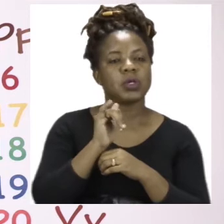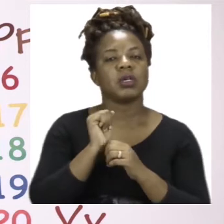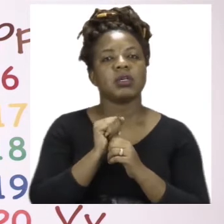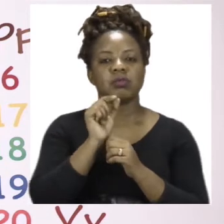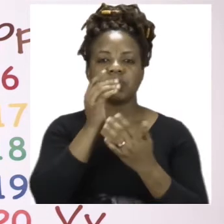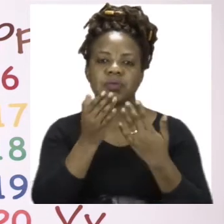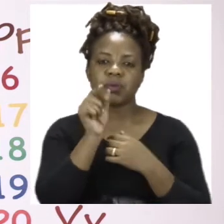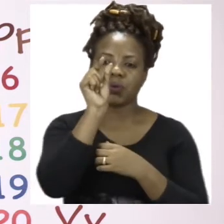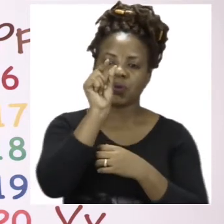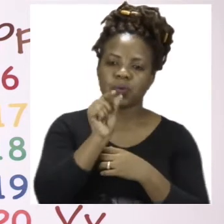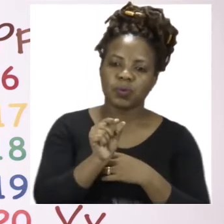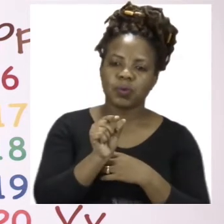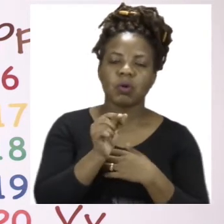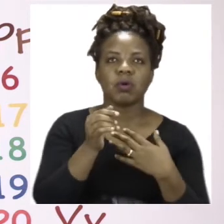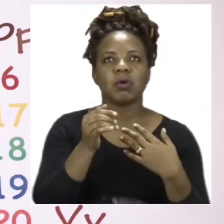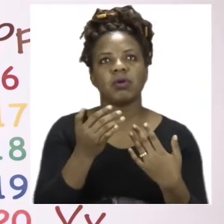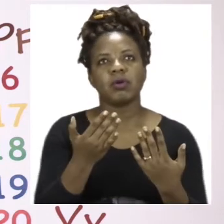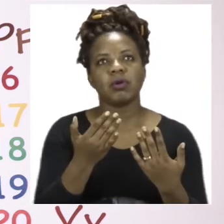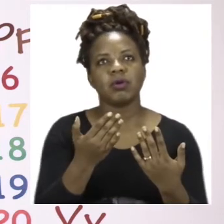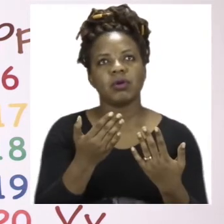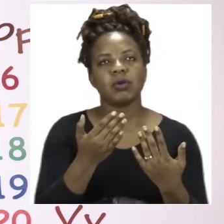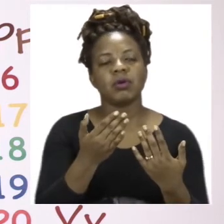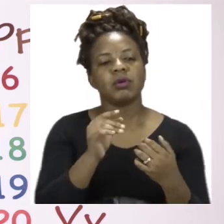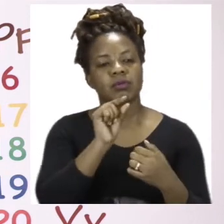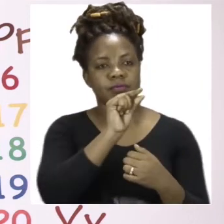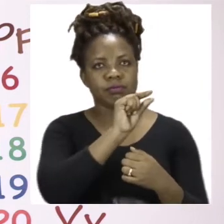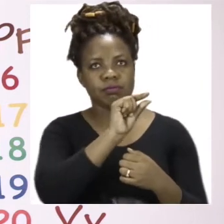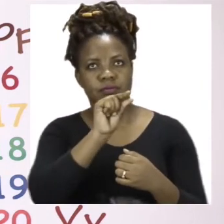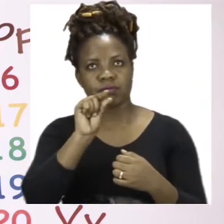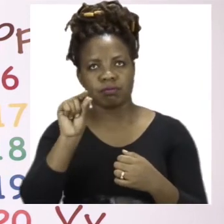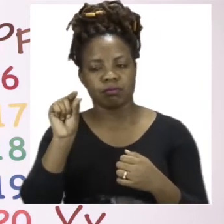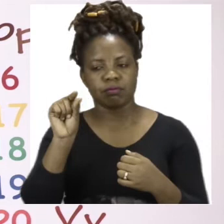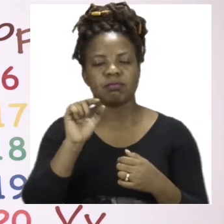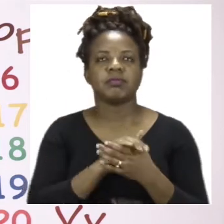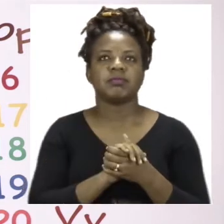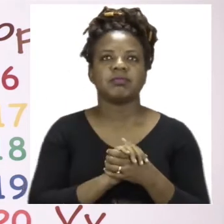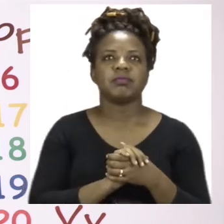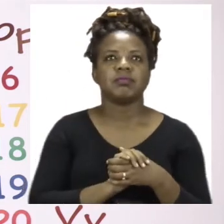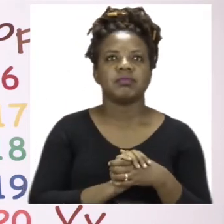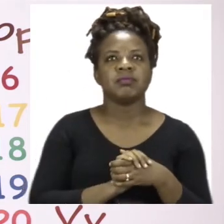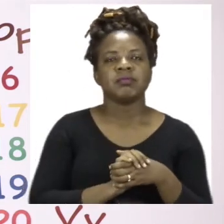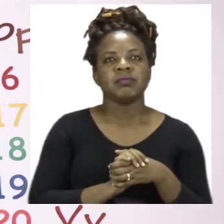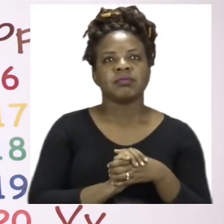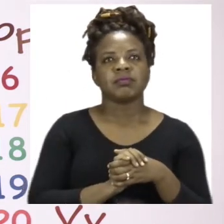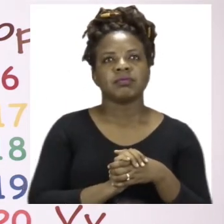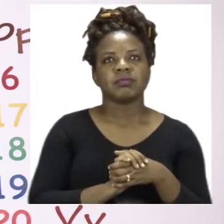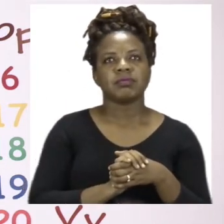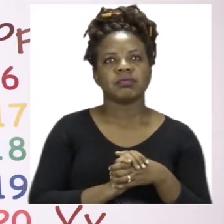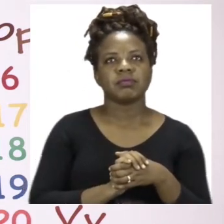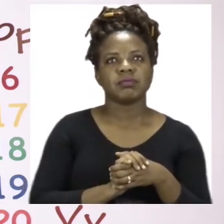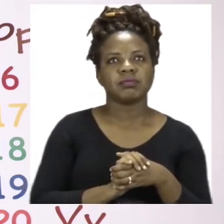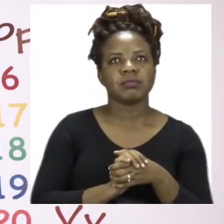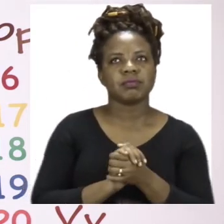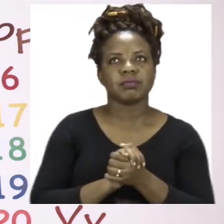is going down. But if it is next to it across, that means the word is also going